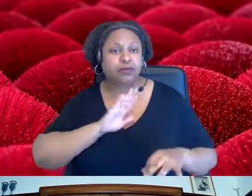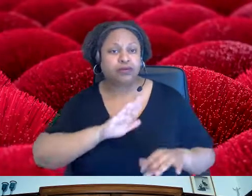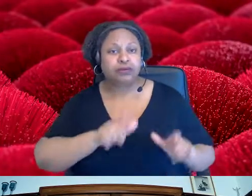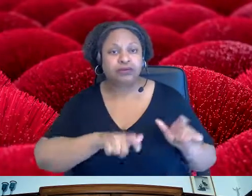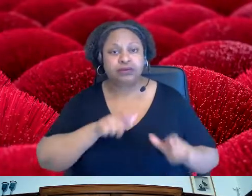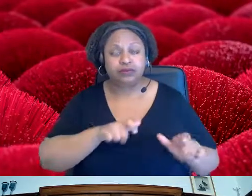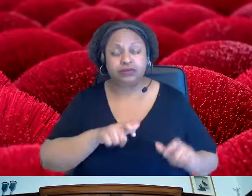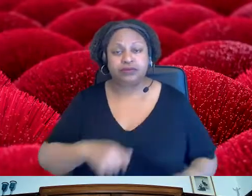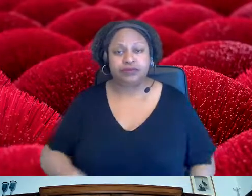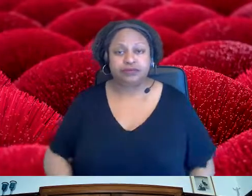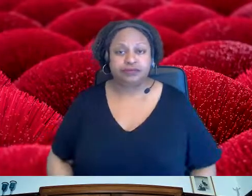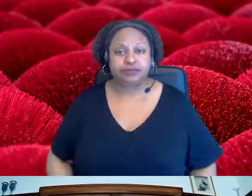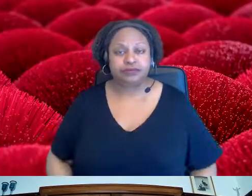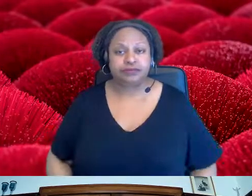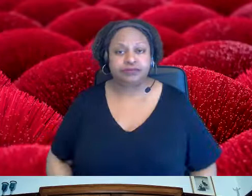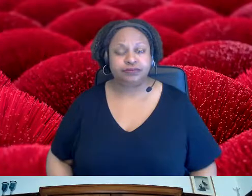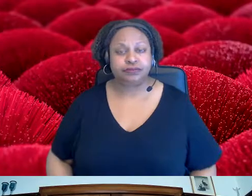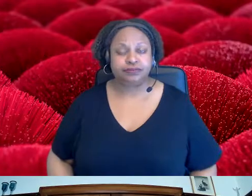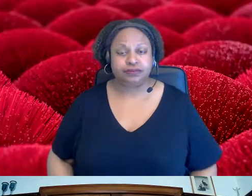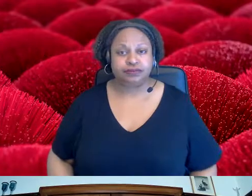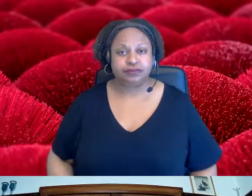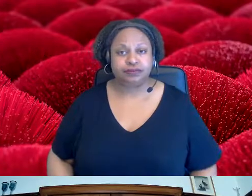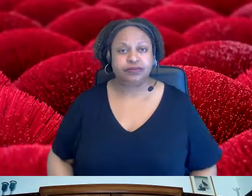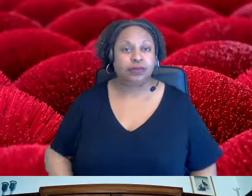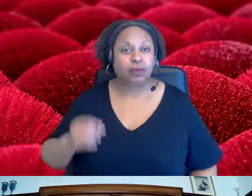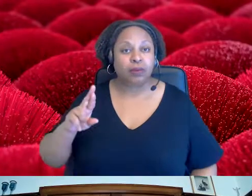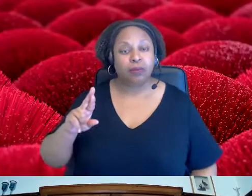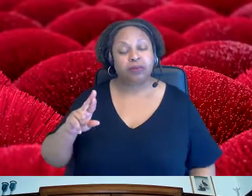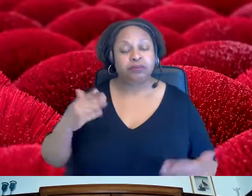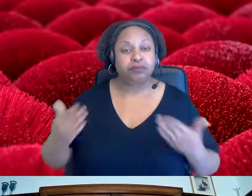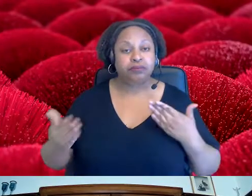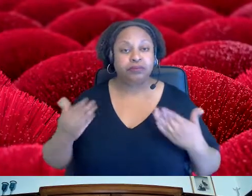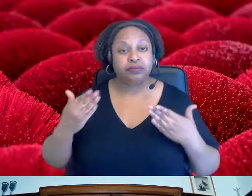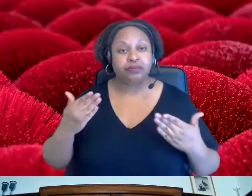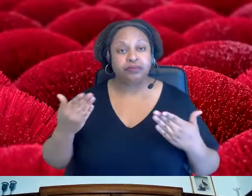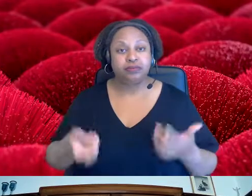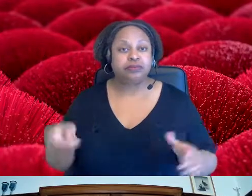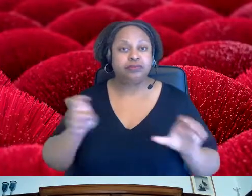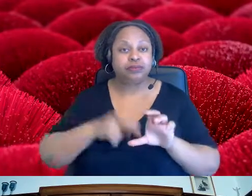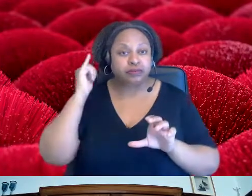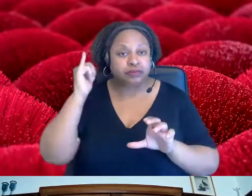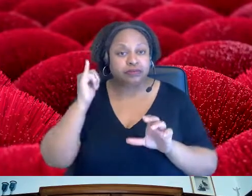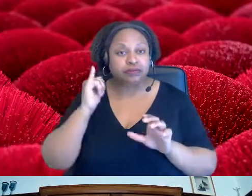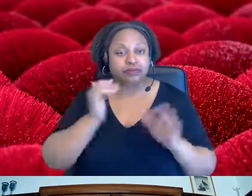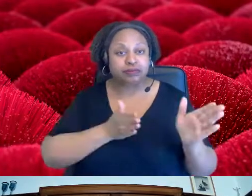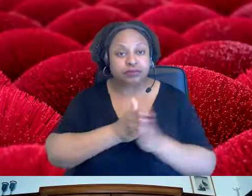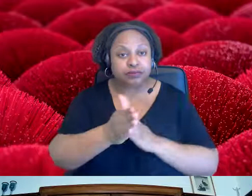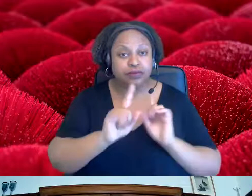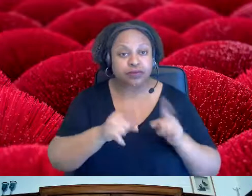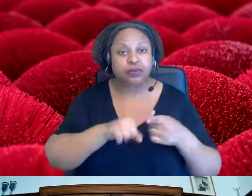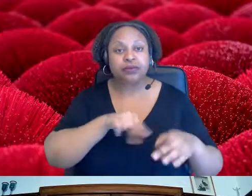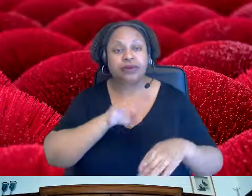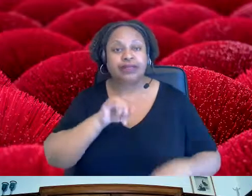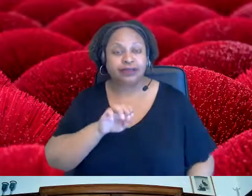or we can actually hop in a cab and go to the Native Women's Resource Center and talk to them and discuss what their needs